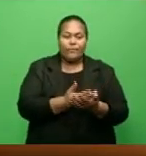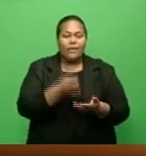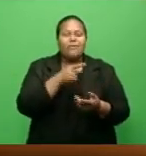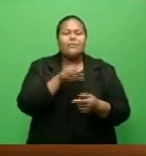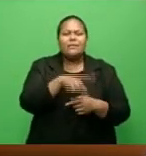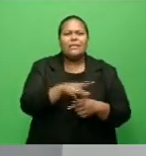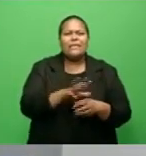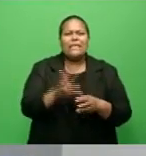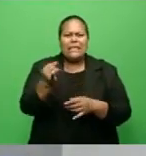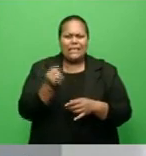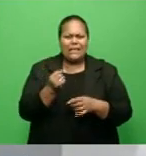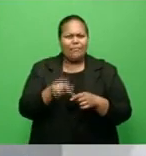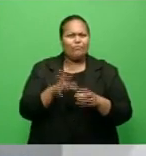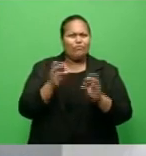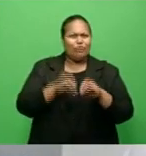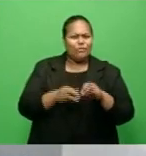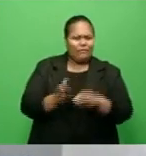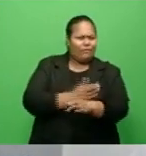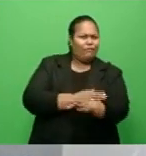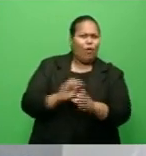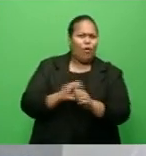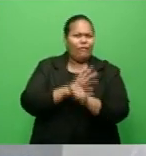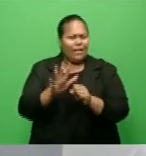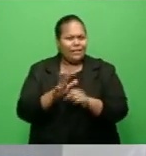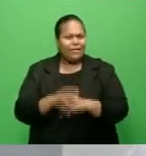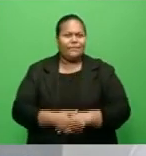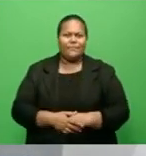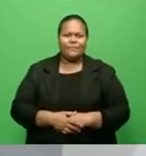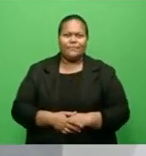COVID-19. While Suva is affected, it's not